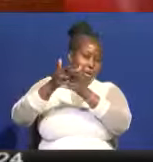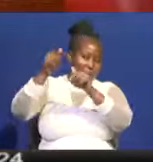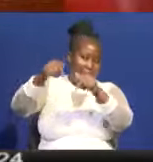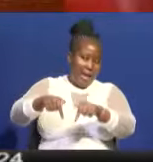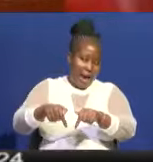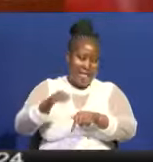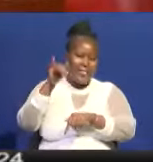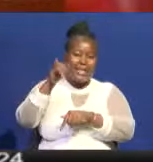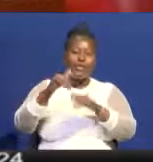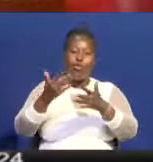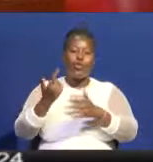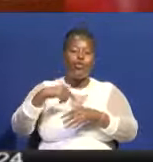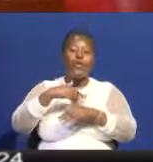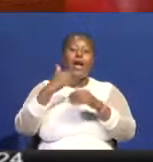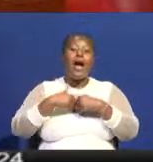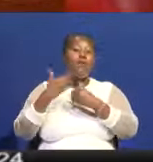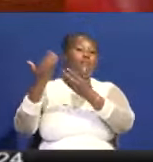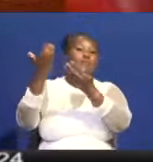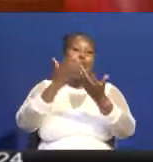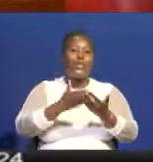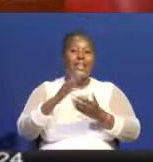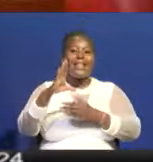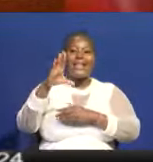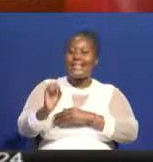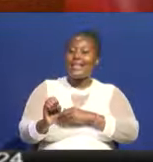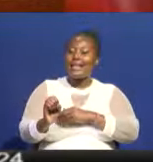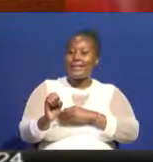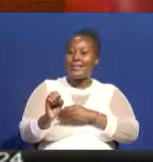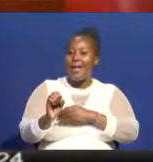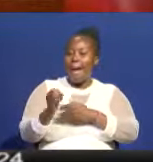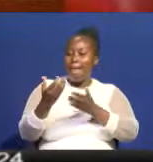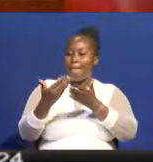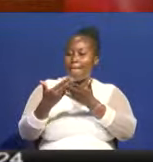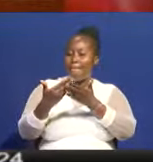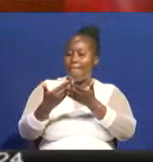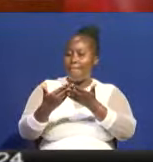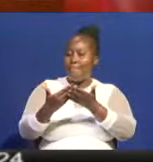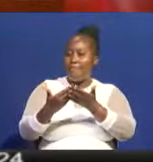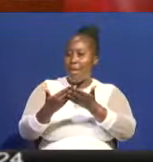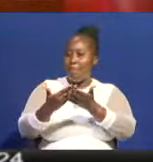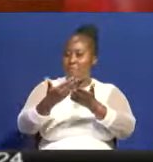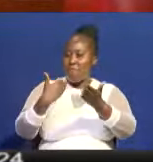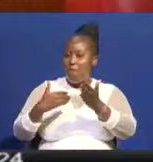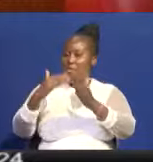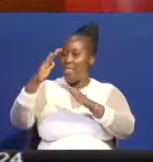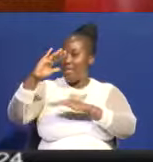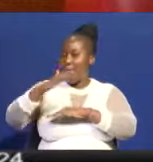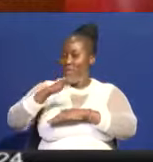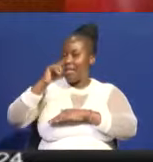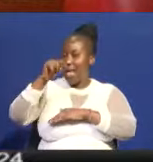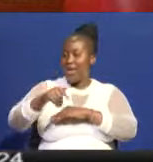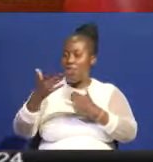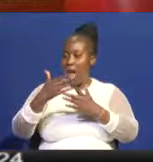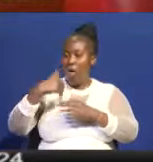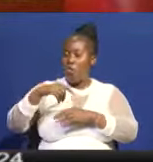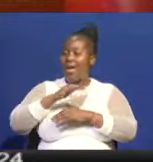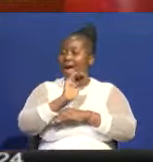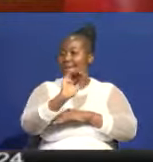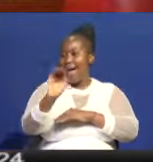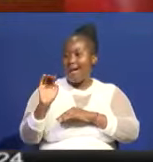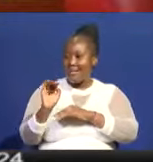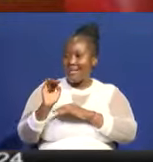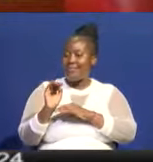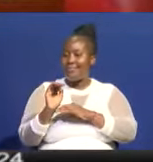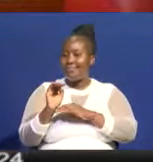as such, we have actually brought the cabinet secretary before this House, where we are now being asked